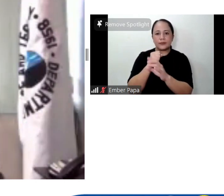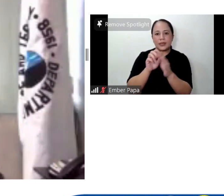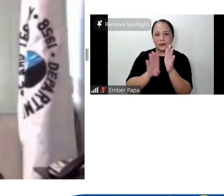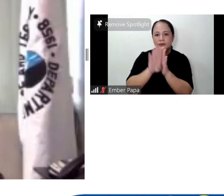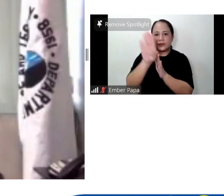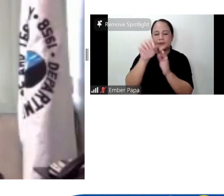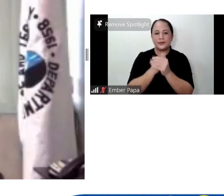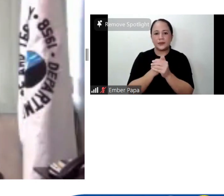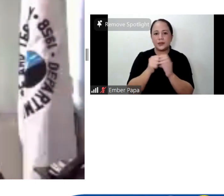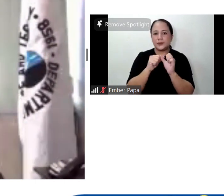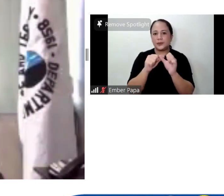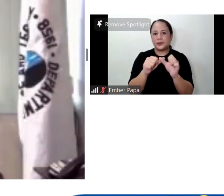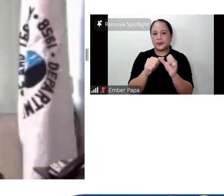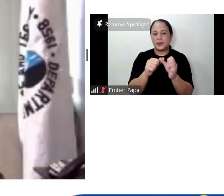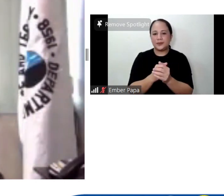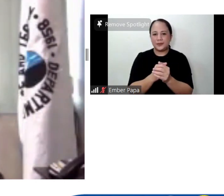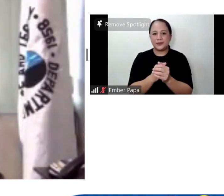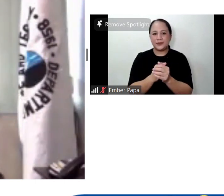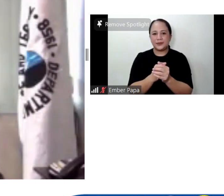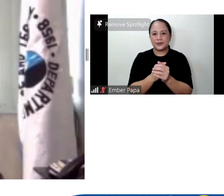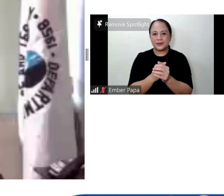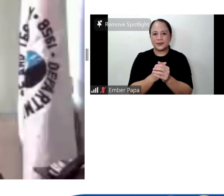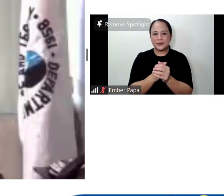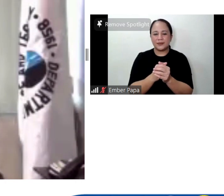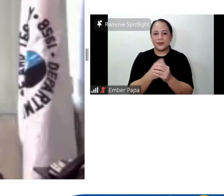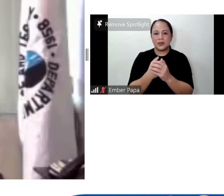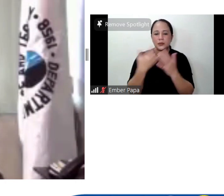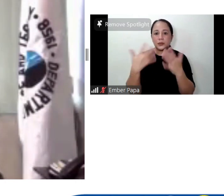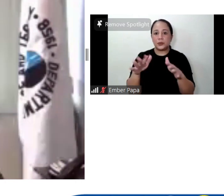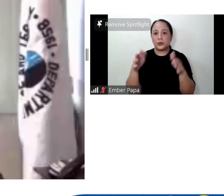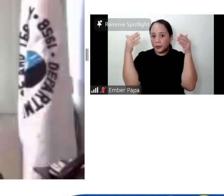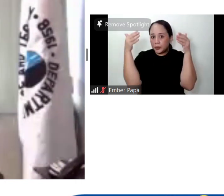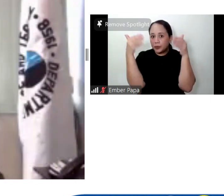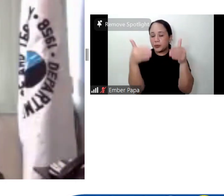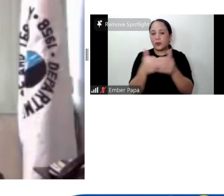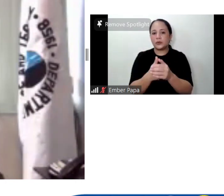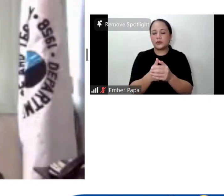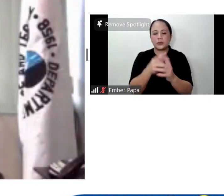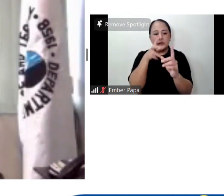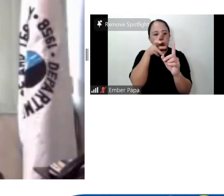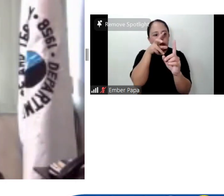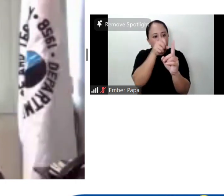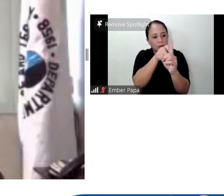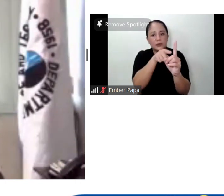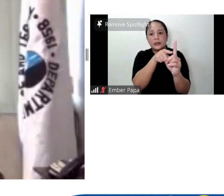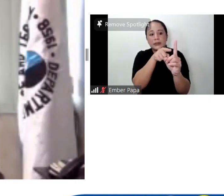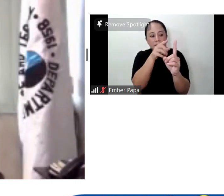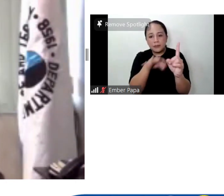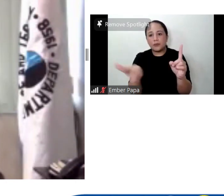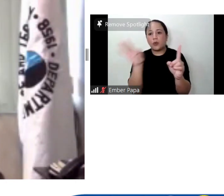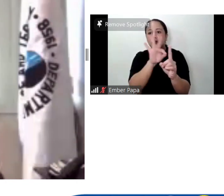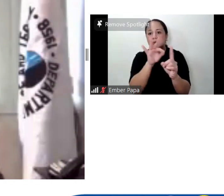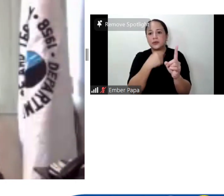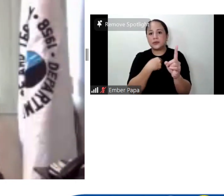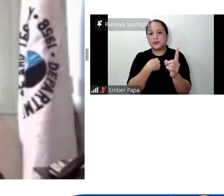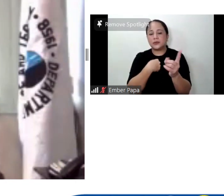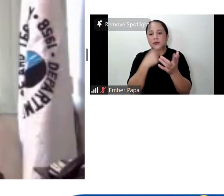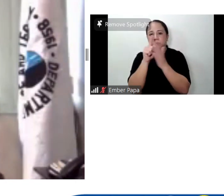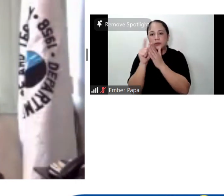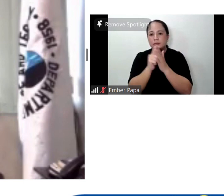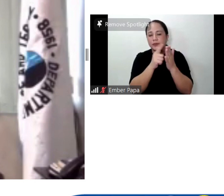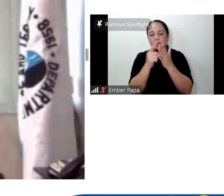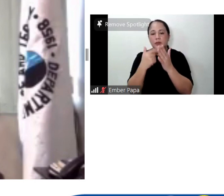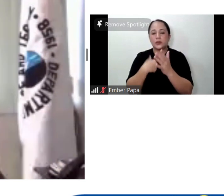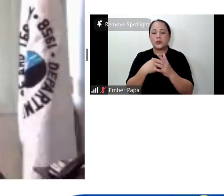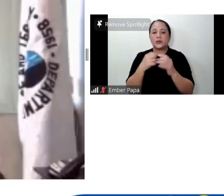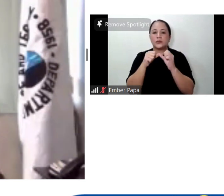Development, Sustainability. We focus on capturing the essence of the library's role in attaining the Sustainable